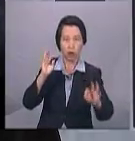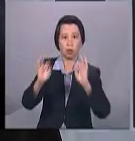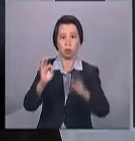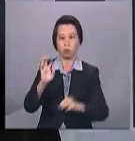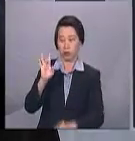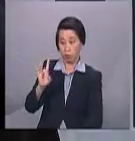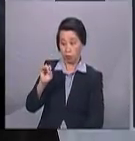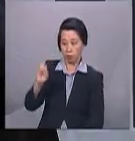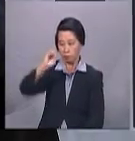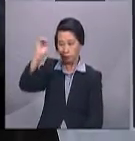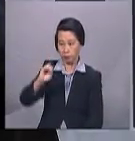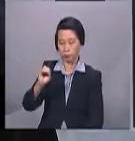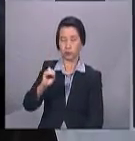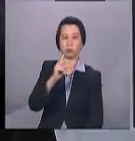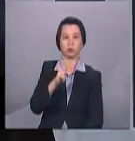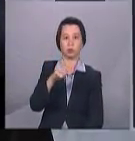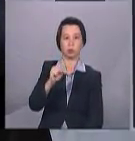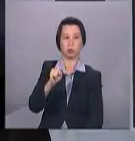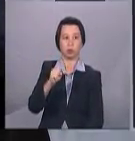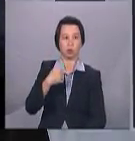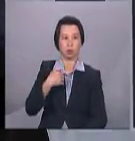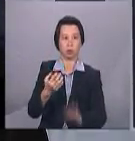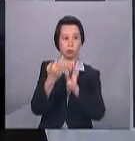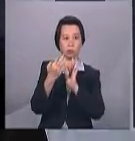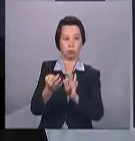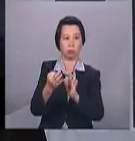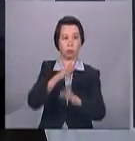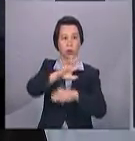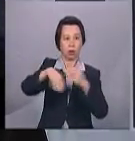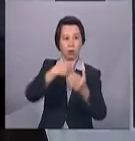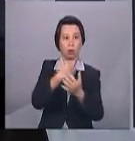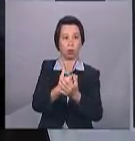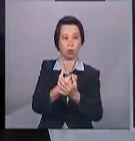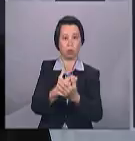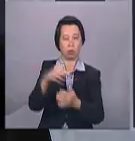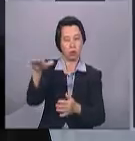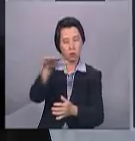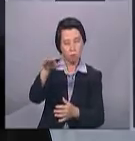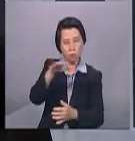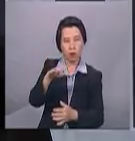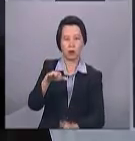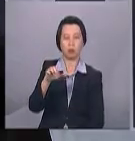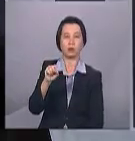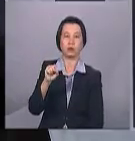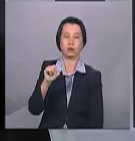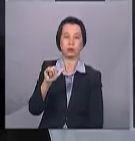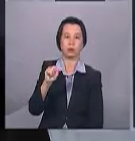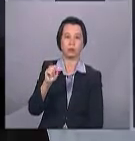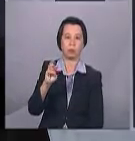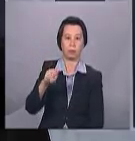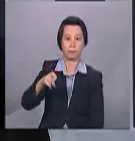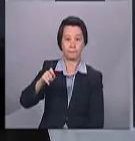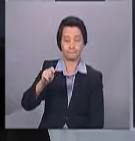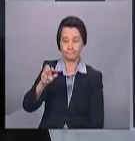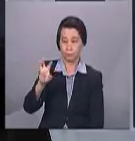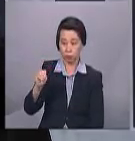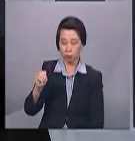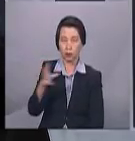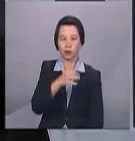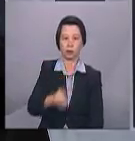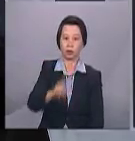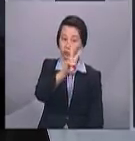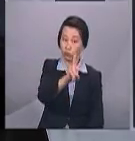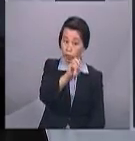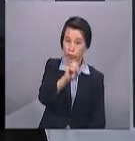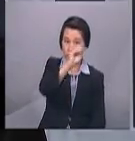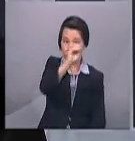80% of our cases, they are asymptomatic or mild symptoms. And perhaps 20% need